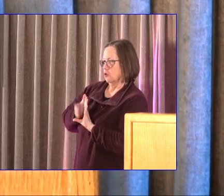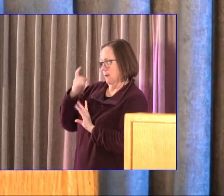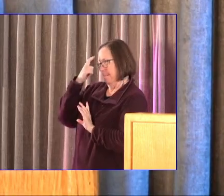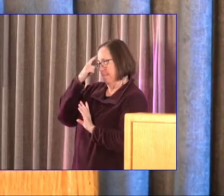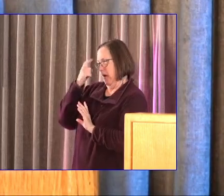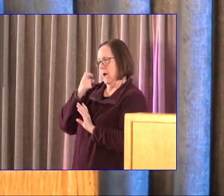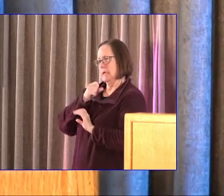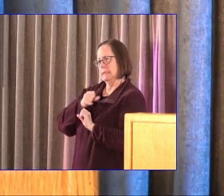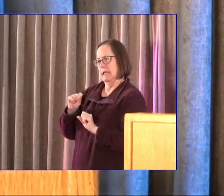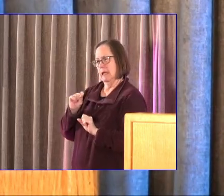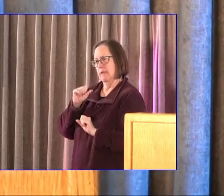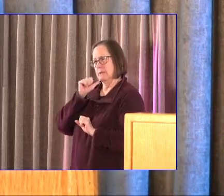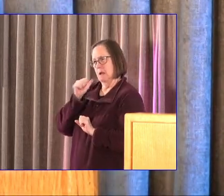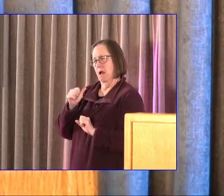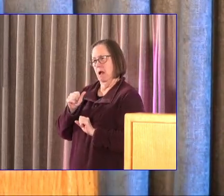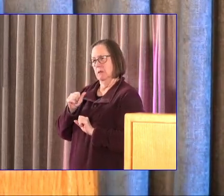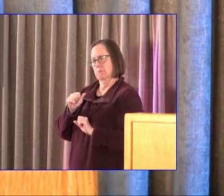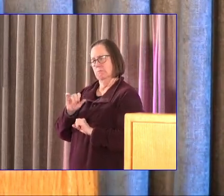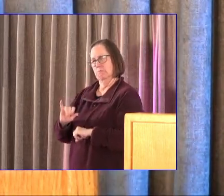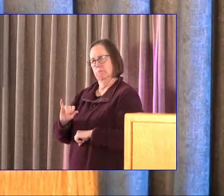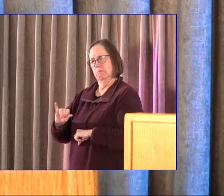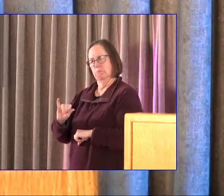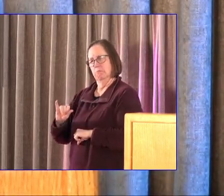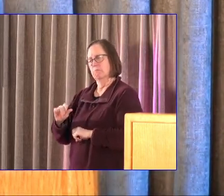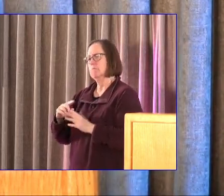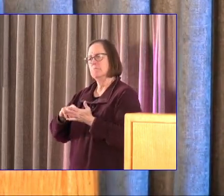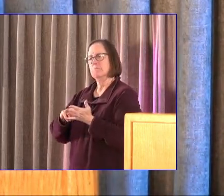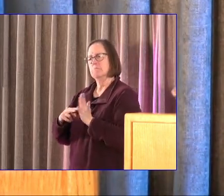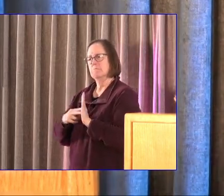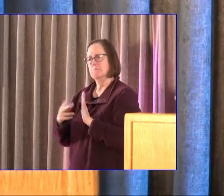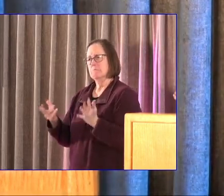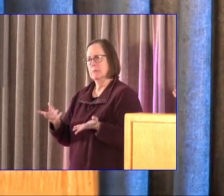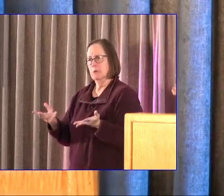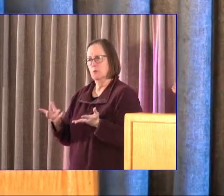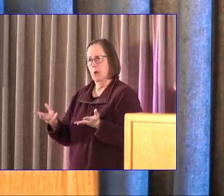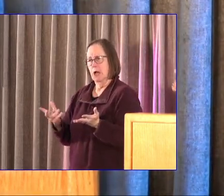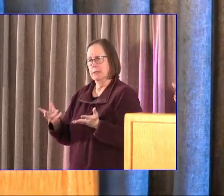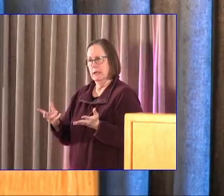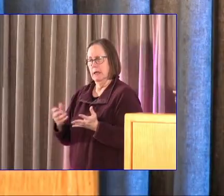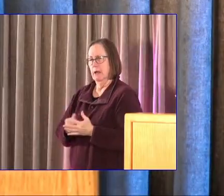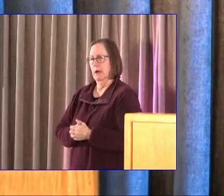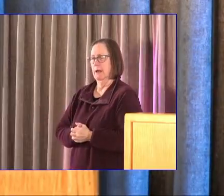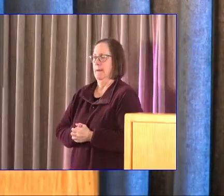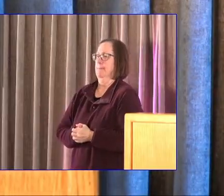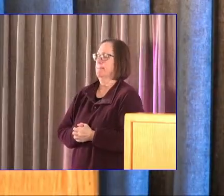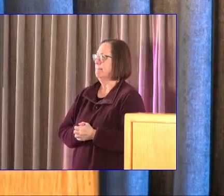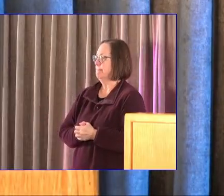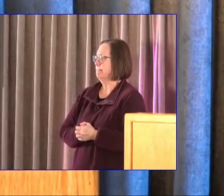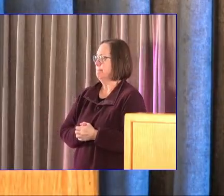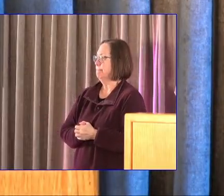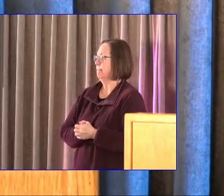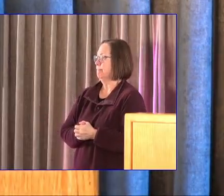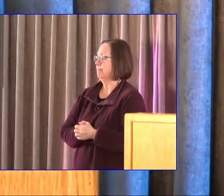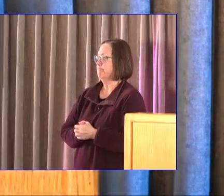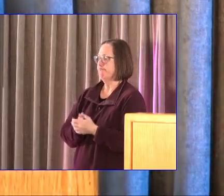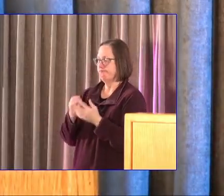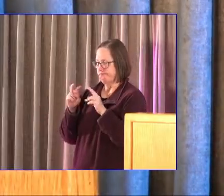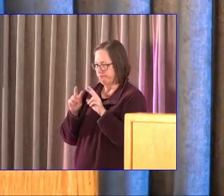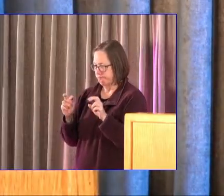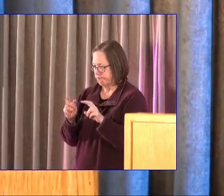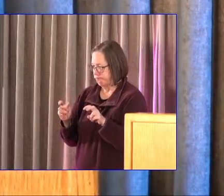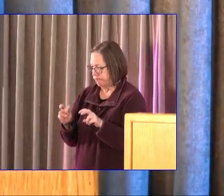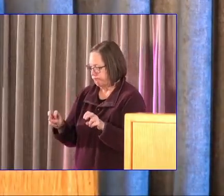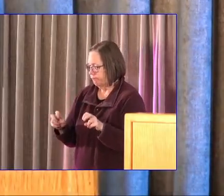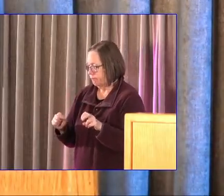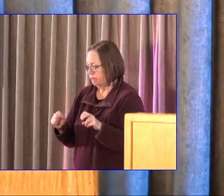one of us. And not to say that when we drill down, we identify that we're going to solve it for everyone, okay? But we at